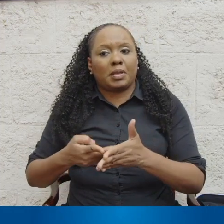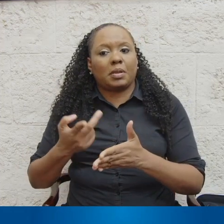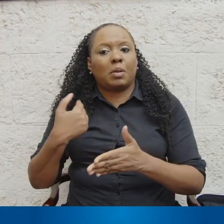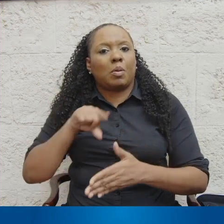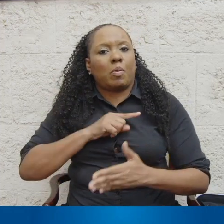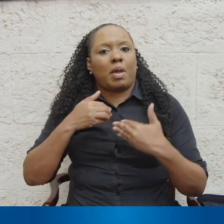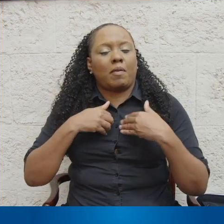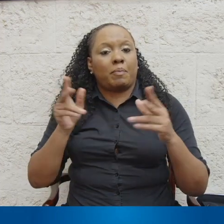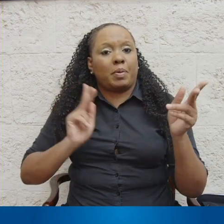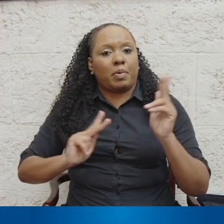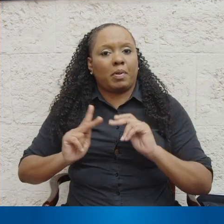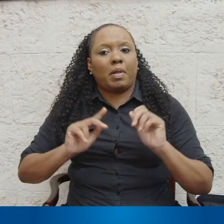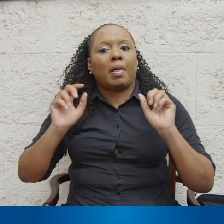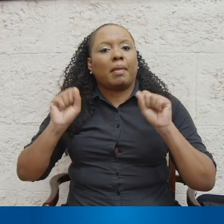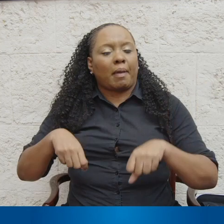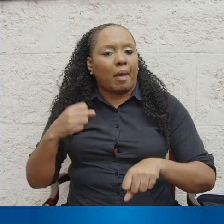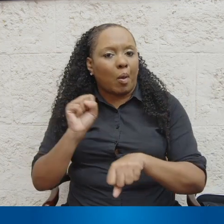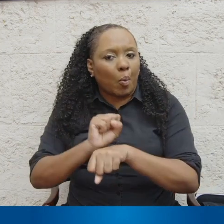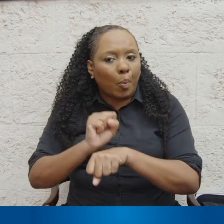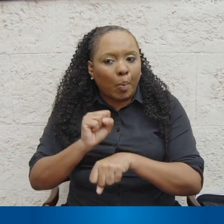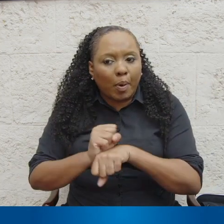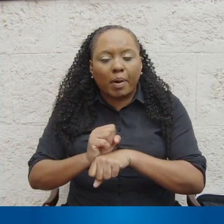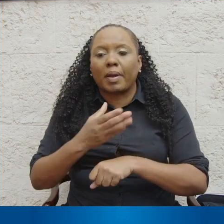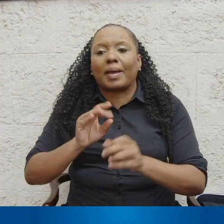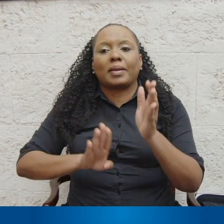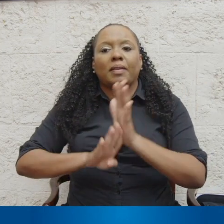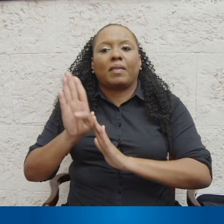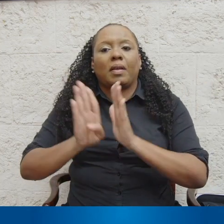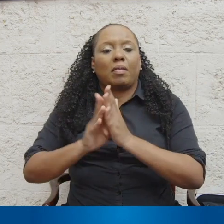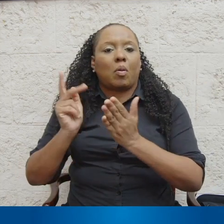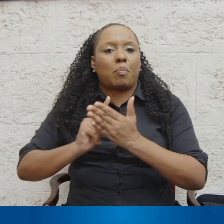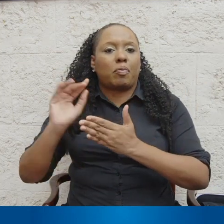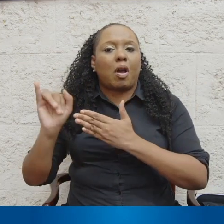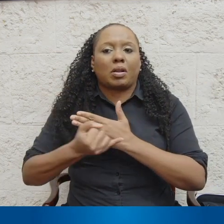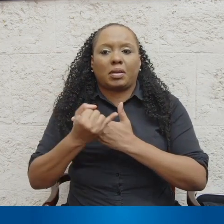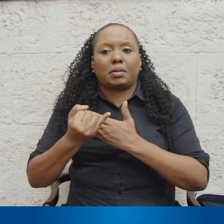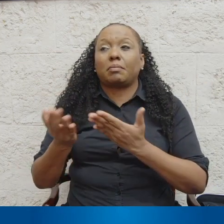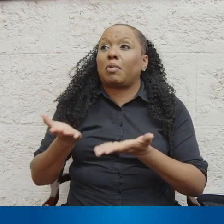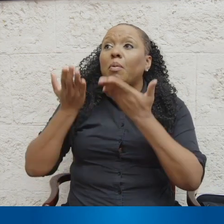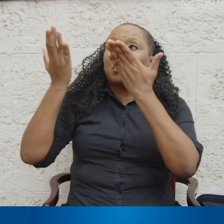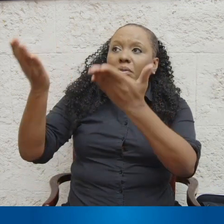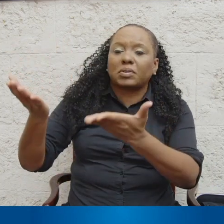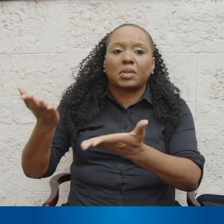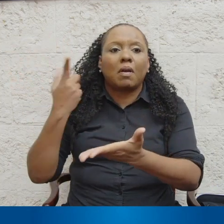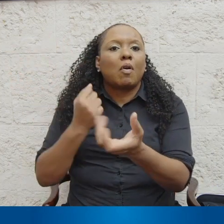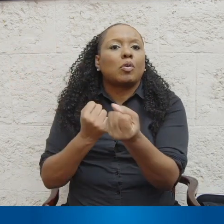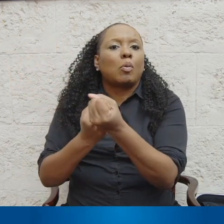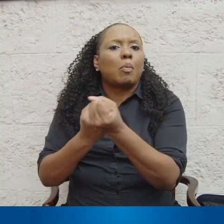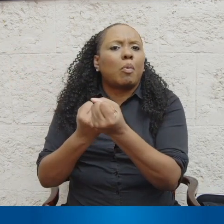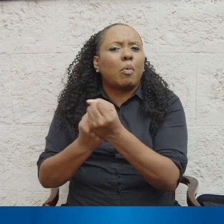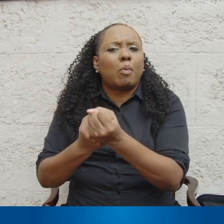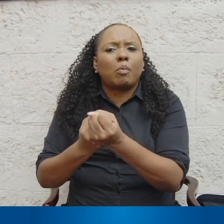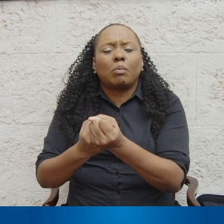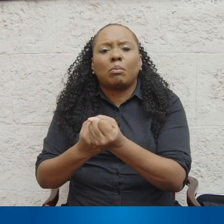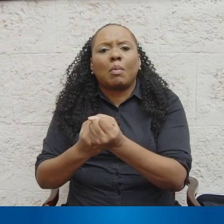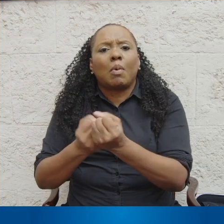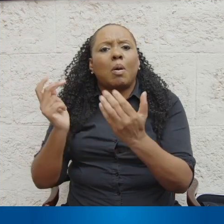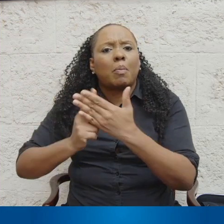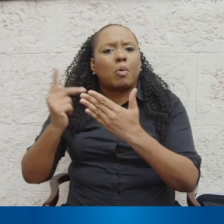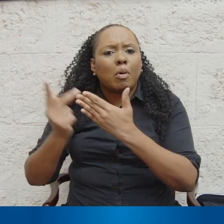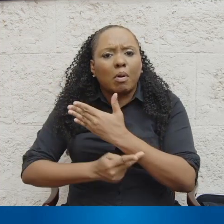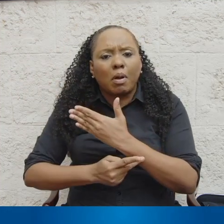also now the possibility to develop project proposals in order to be able to fund critical areas that help us build resilience.